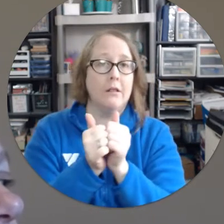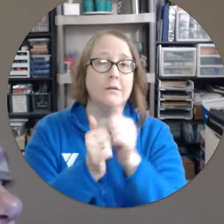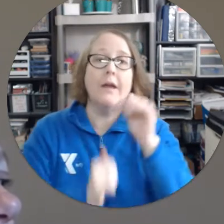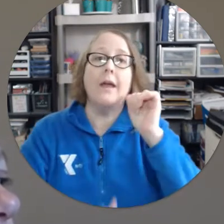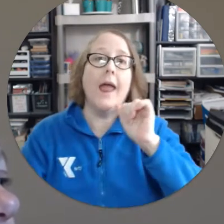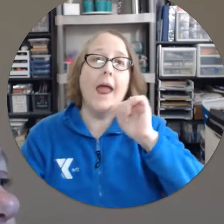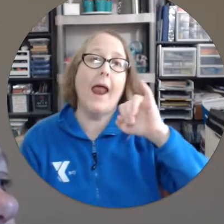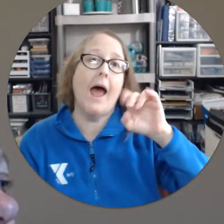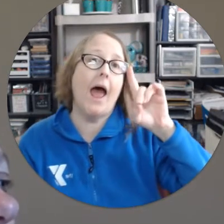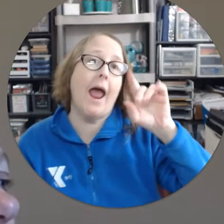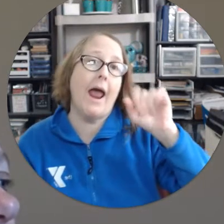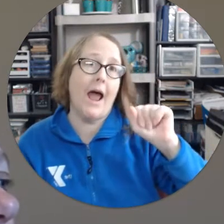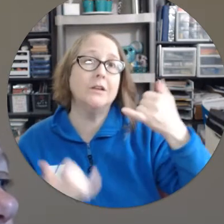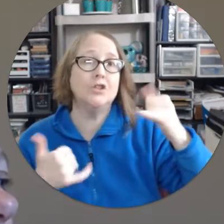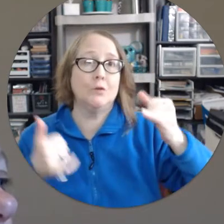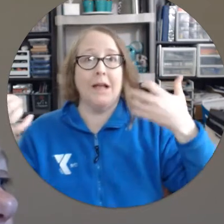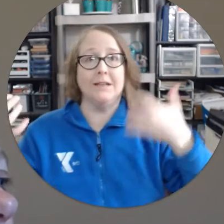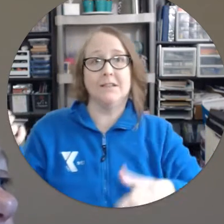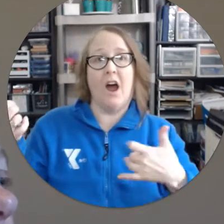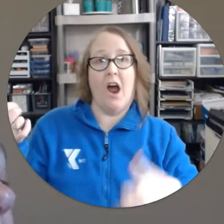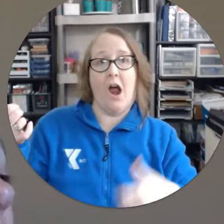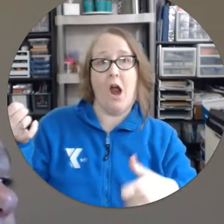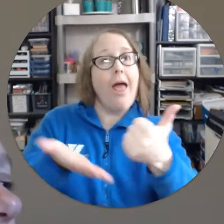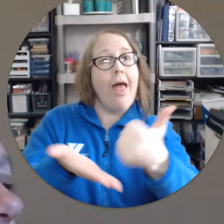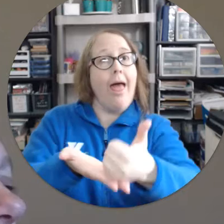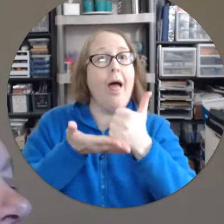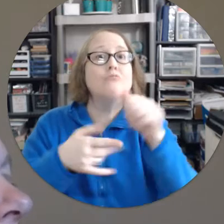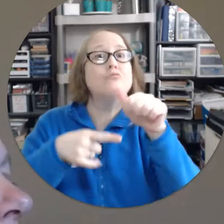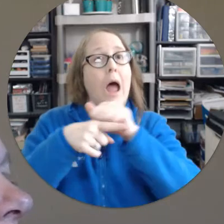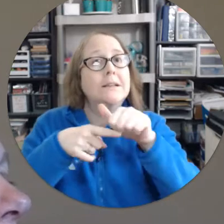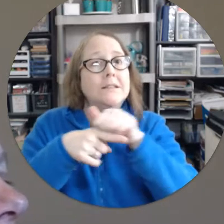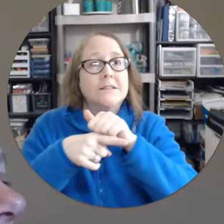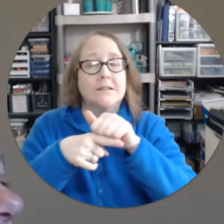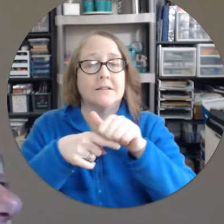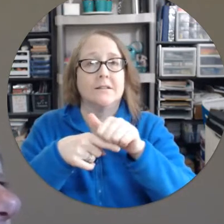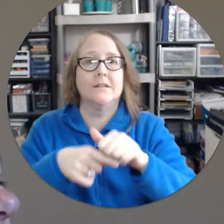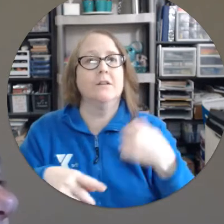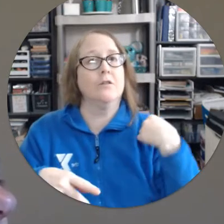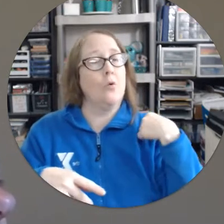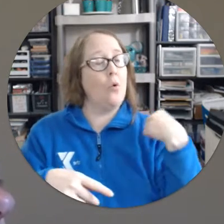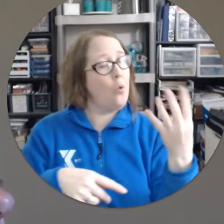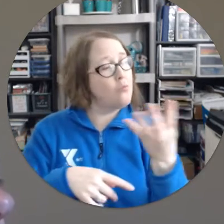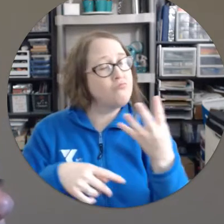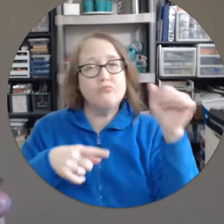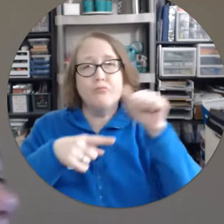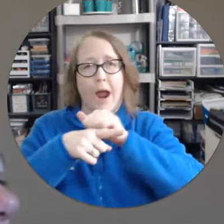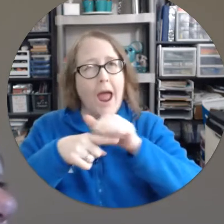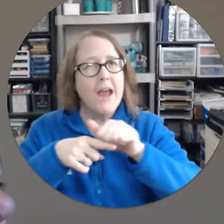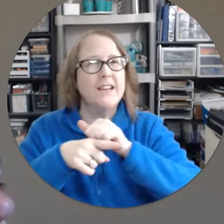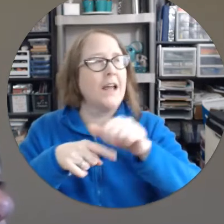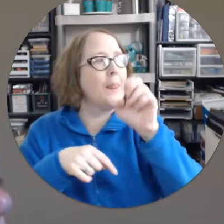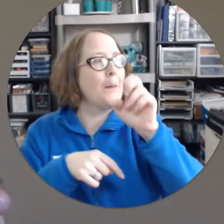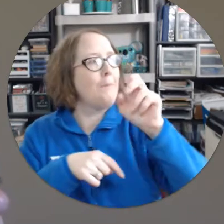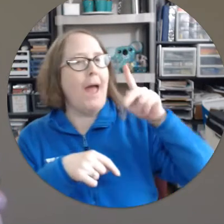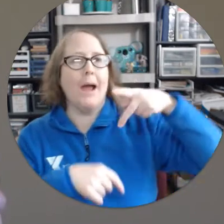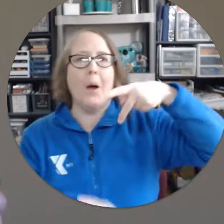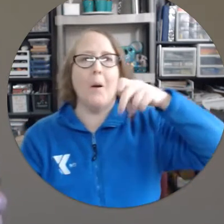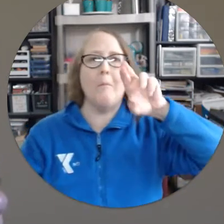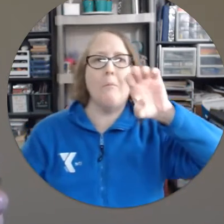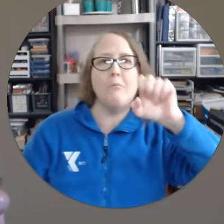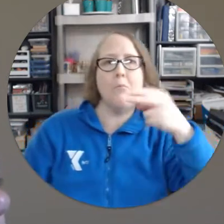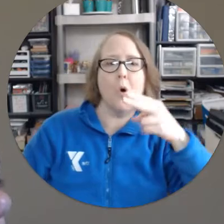Ida, who plays guitar, helped us practice. We practiced on our back porch.